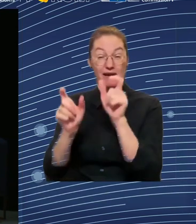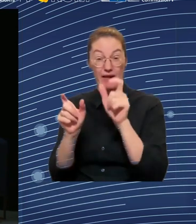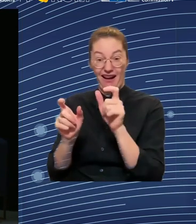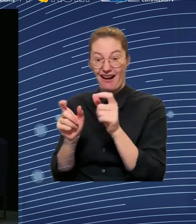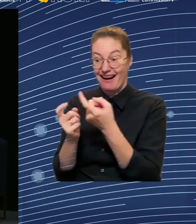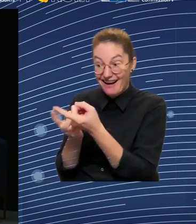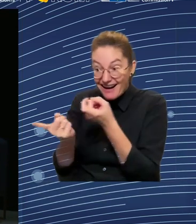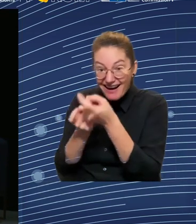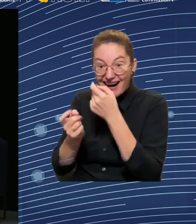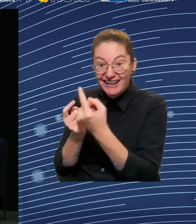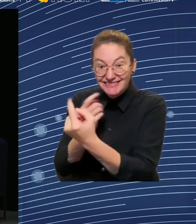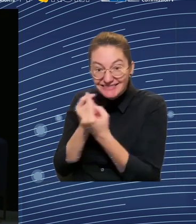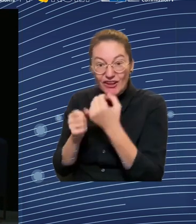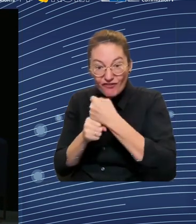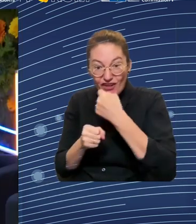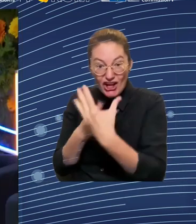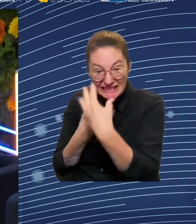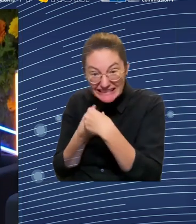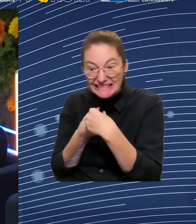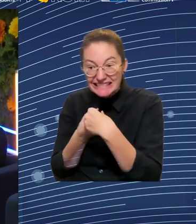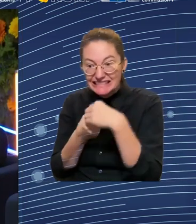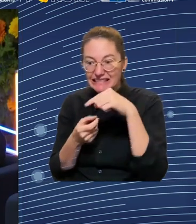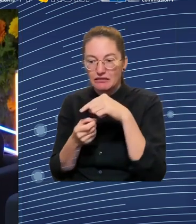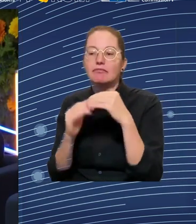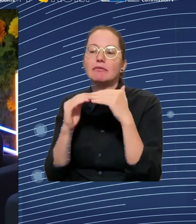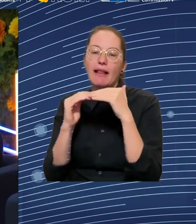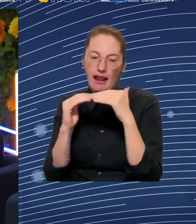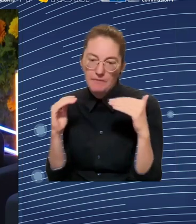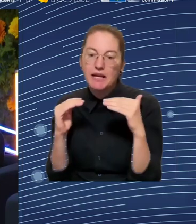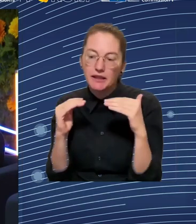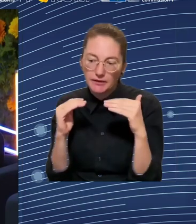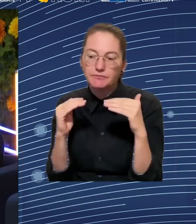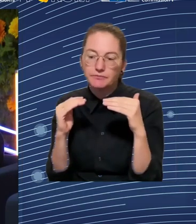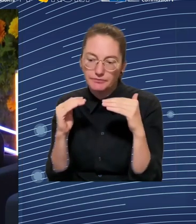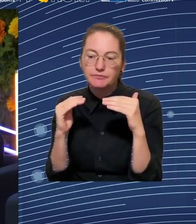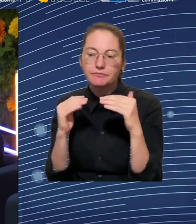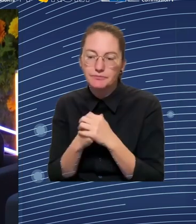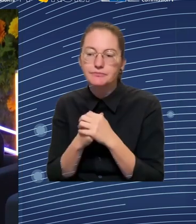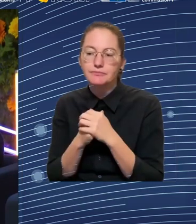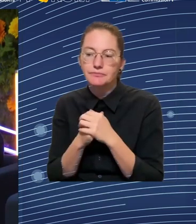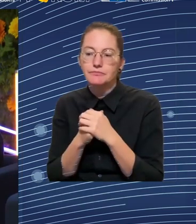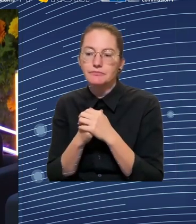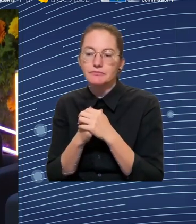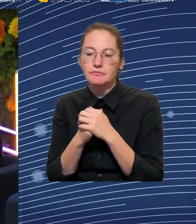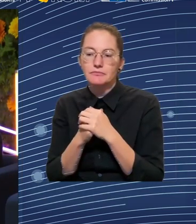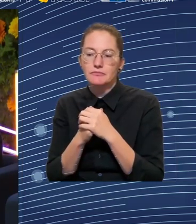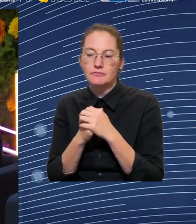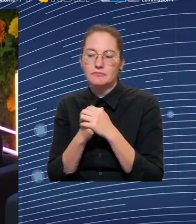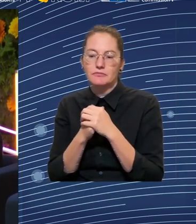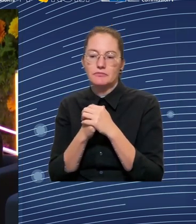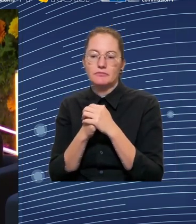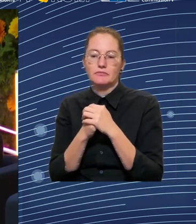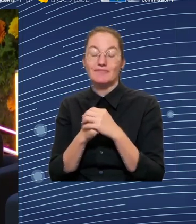provision. Thanks. Thank you. Would any of you like to maybe comment or remark or